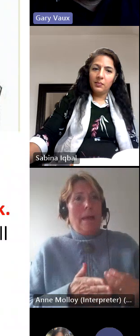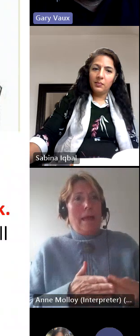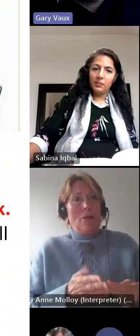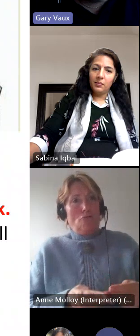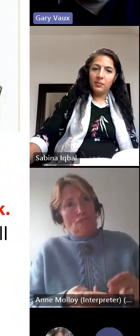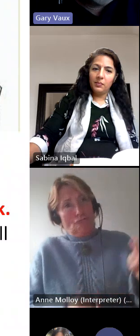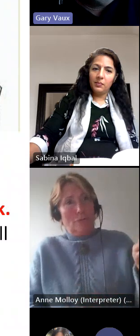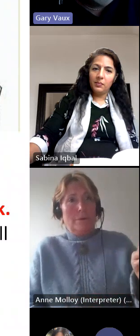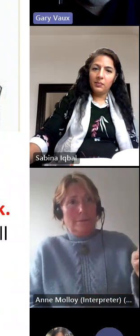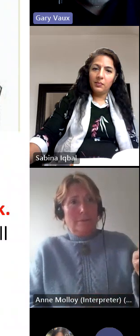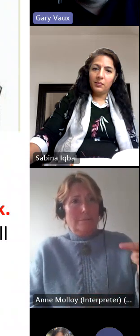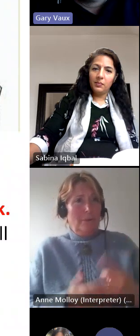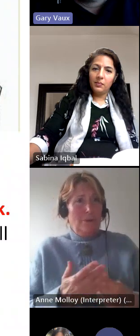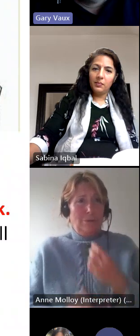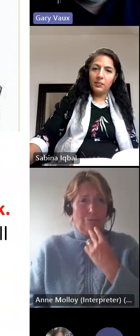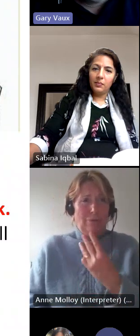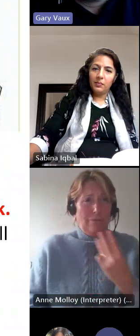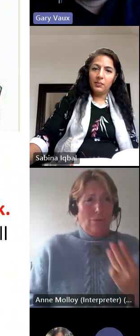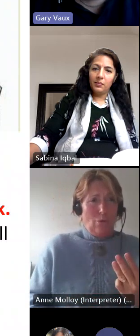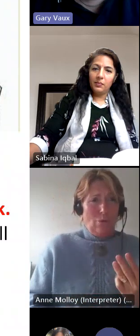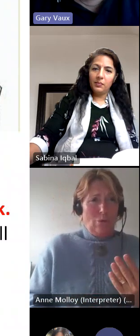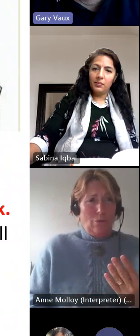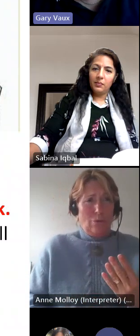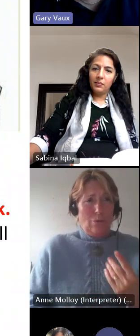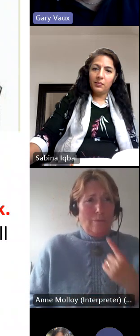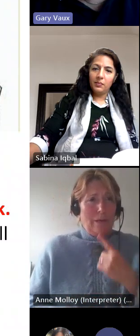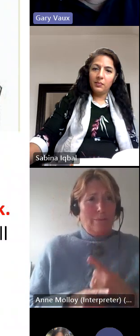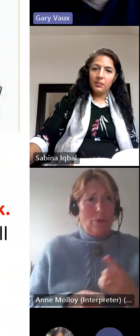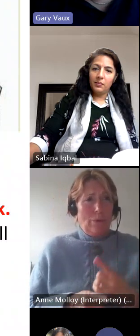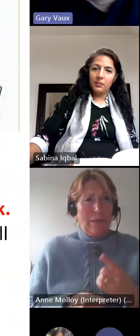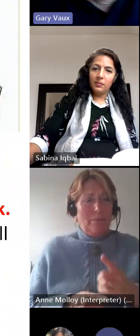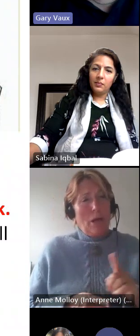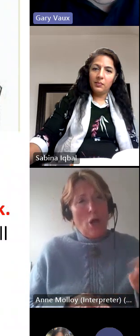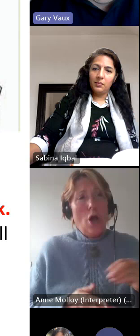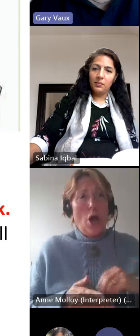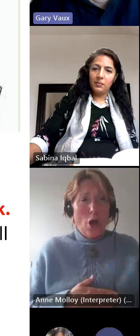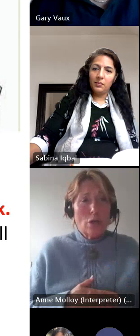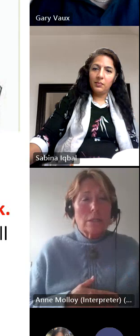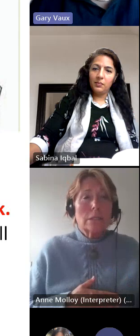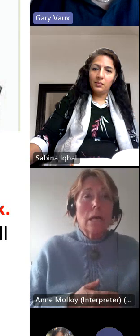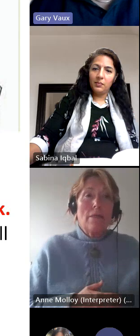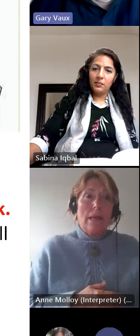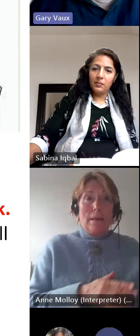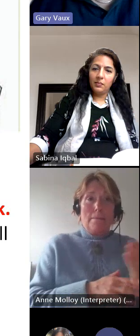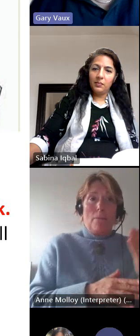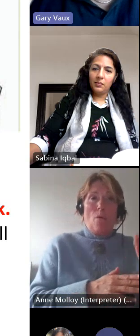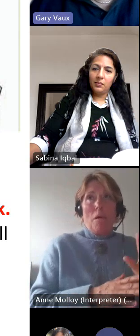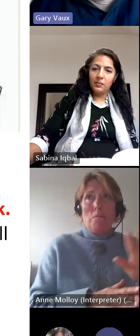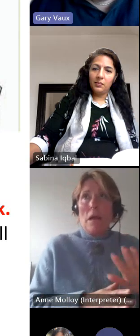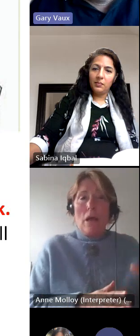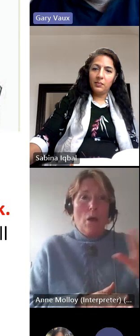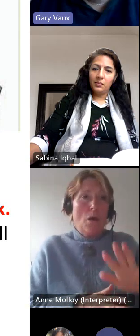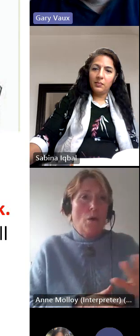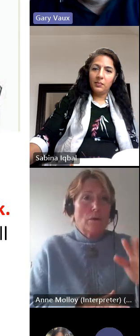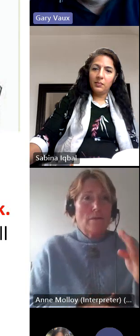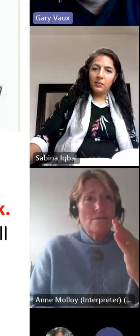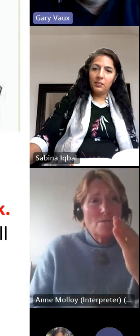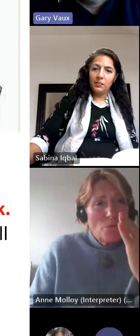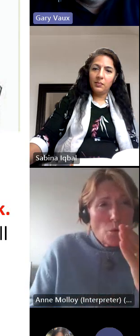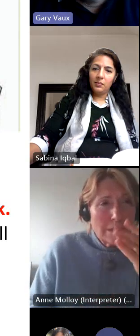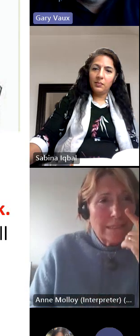of only £3-4 a week, but it's costing the employer round about £47